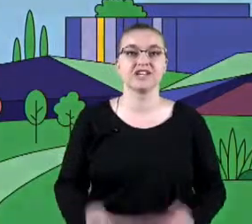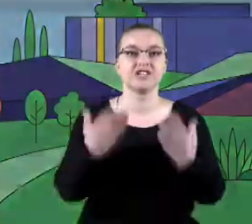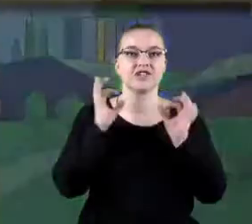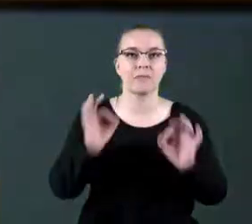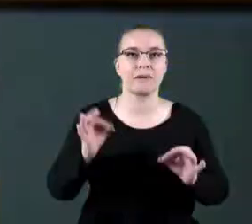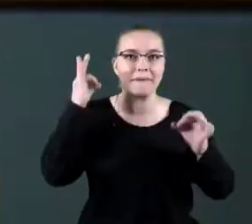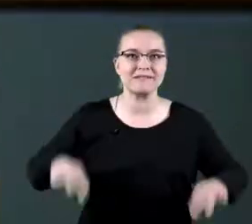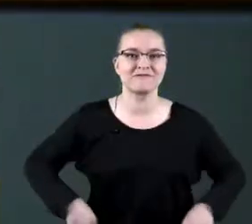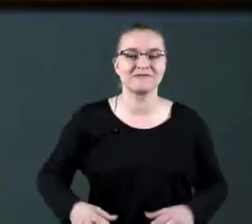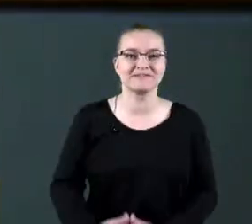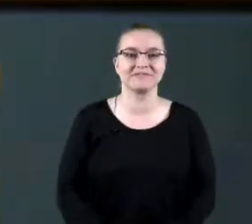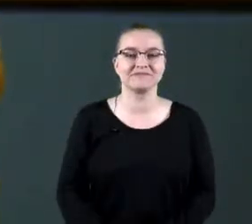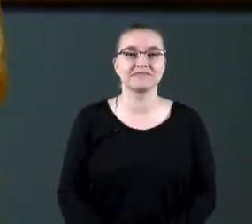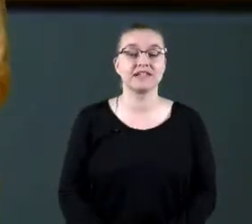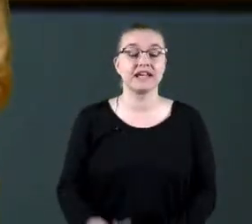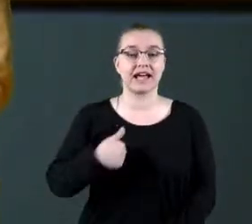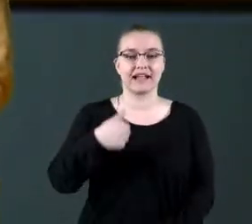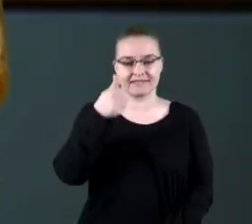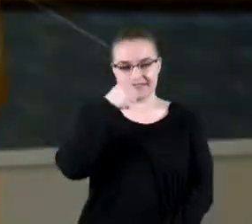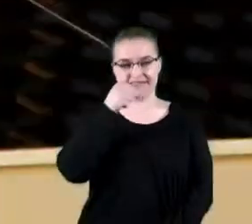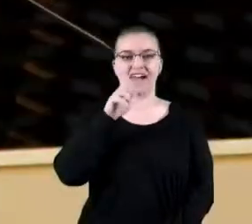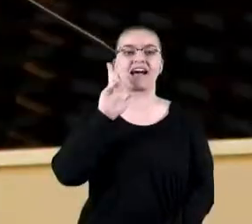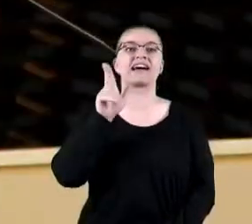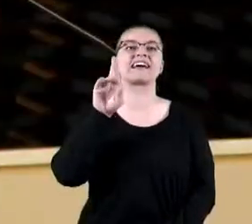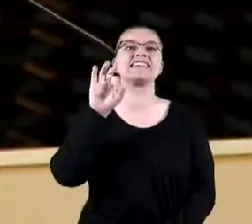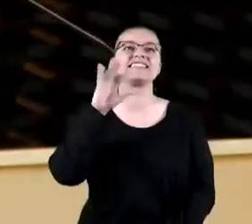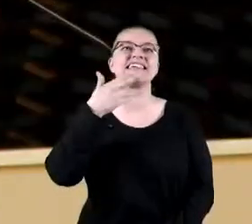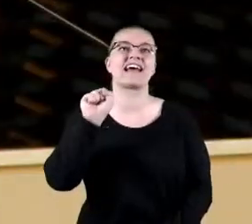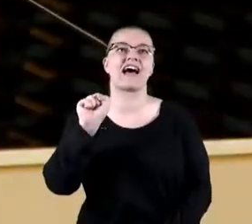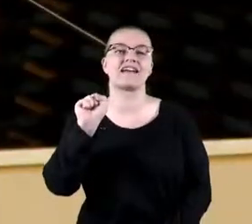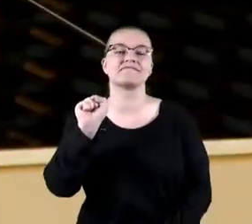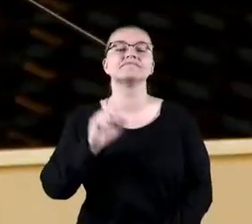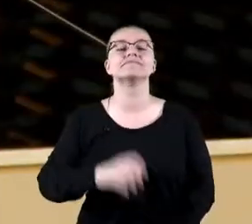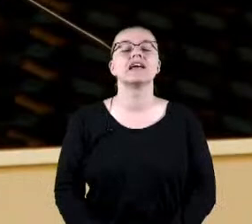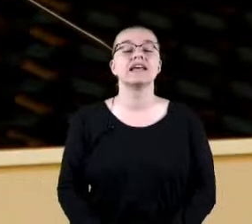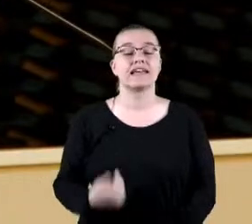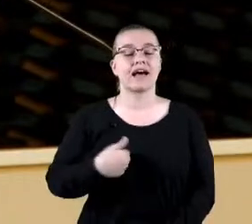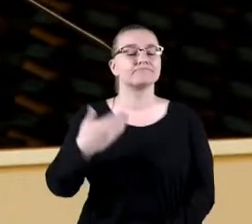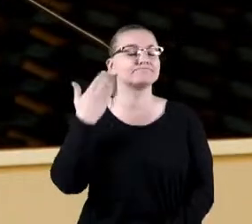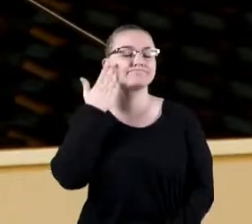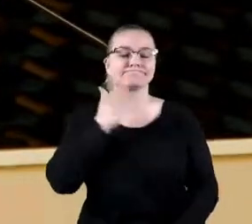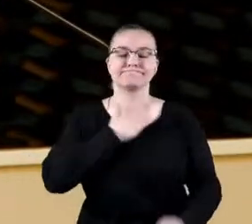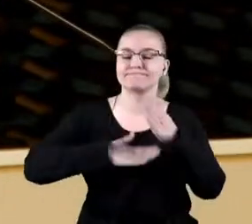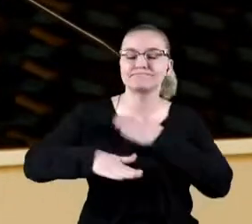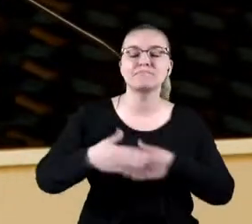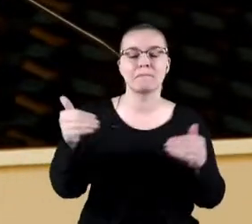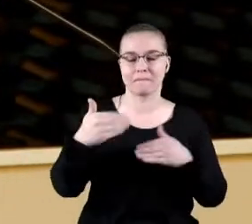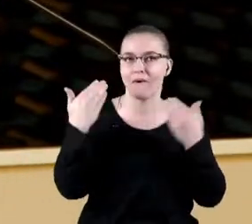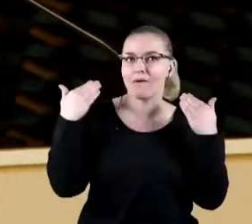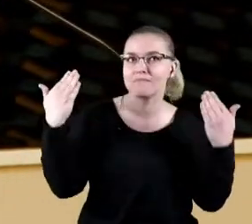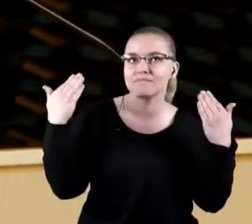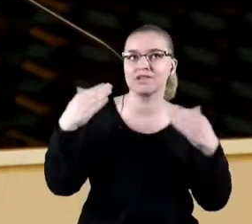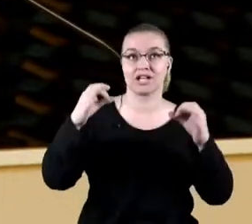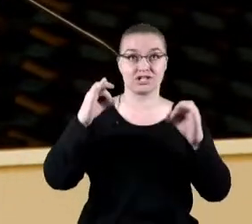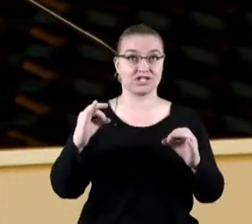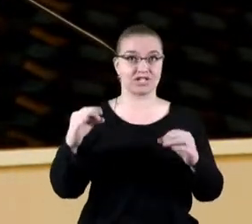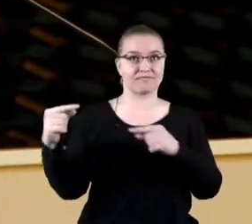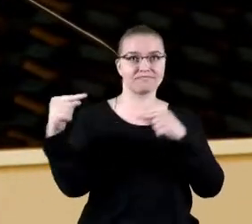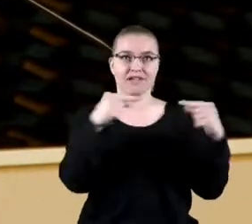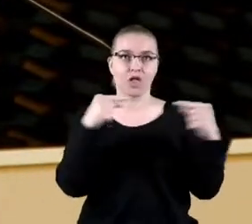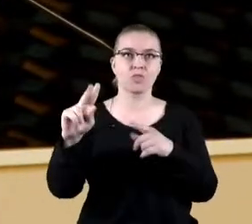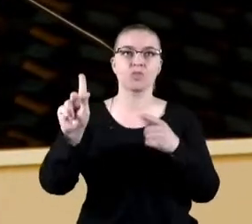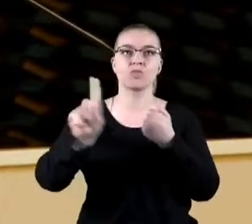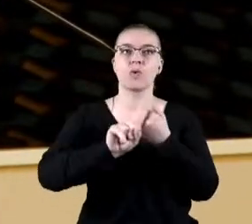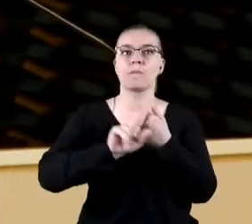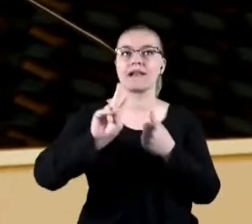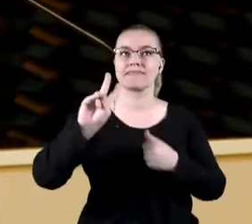My name is Christina Schreiber, and it's a pleasure to welcome you to this dialogue number 2, Building Resilience